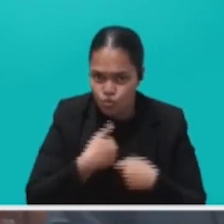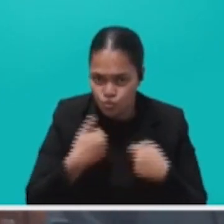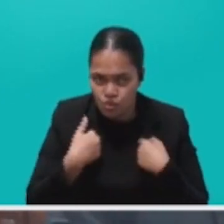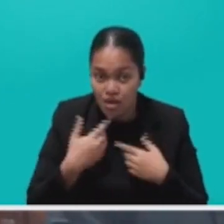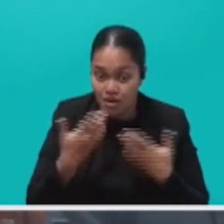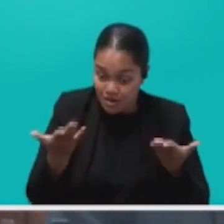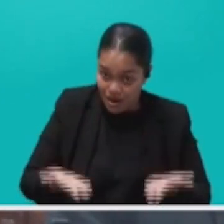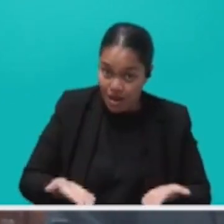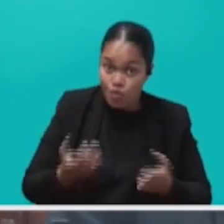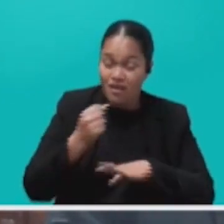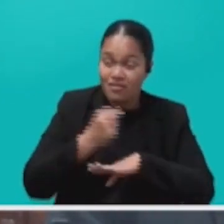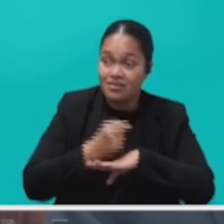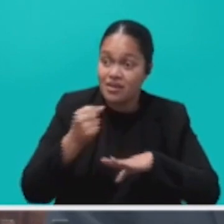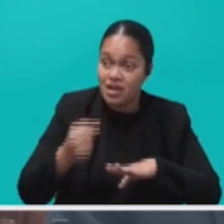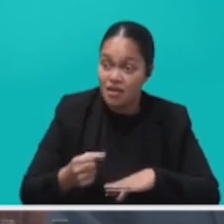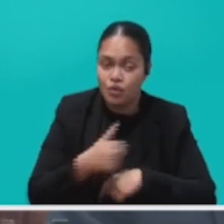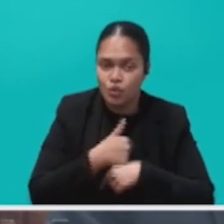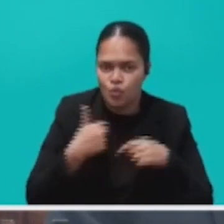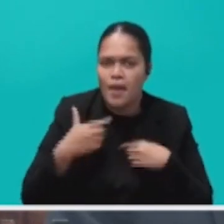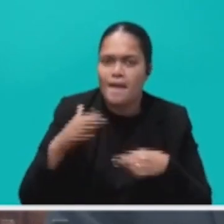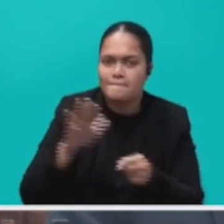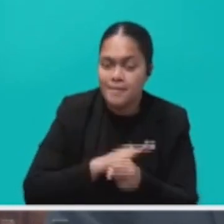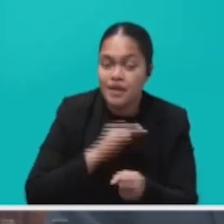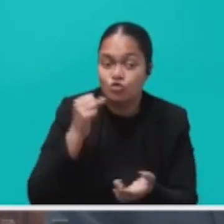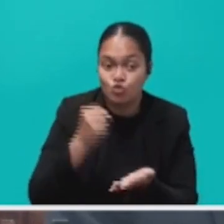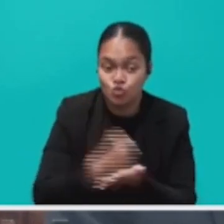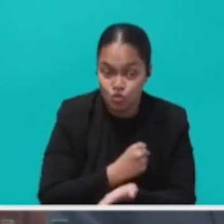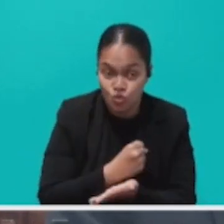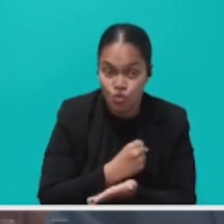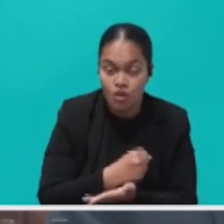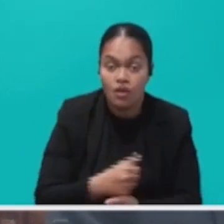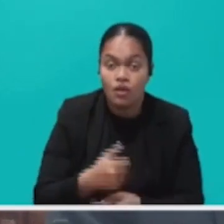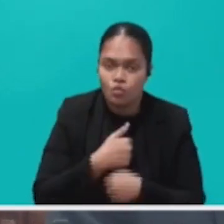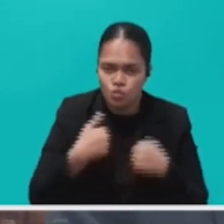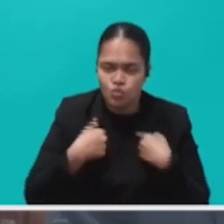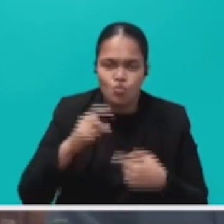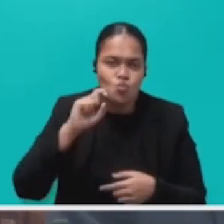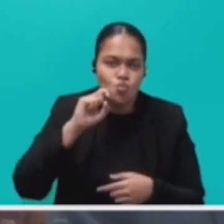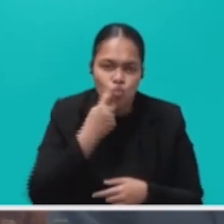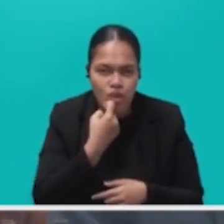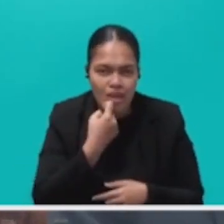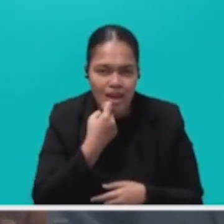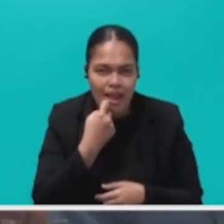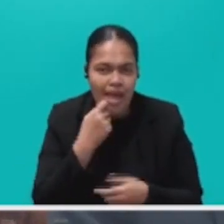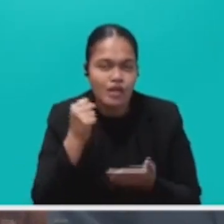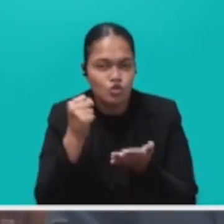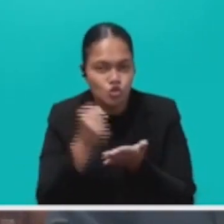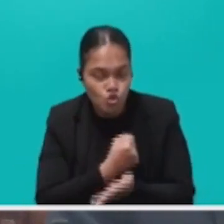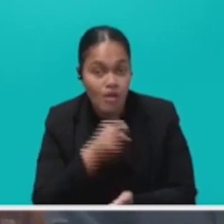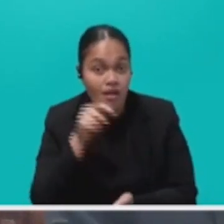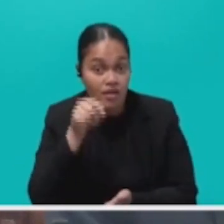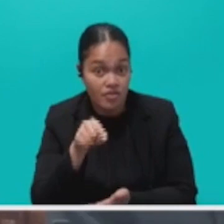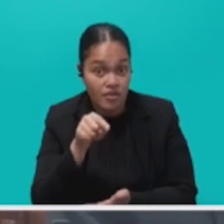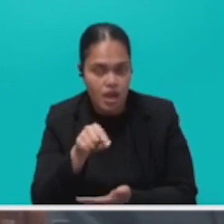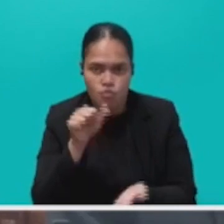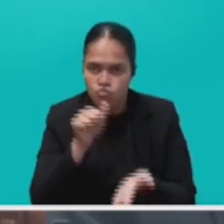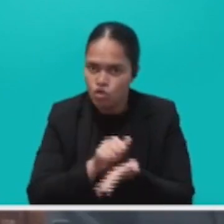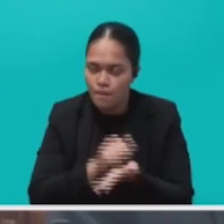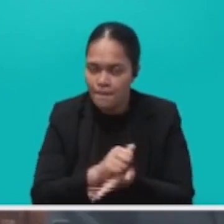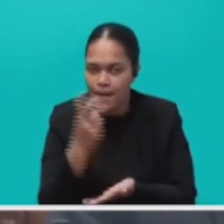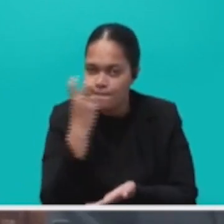as a government, we are making sure, and we will ensure that there is proper